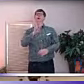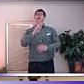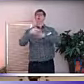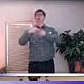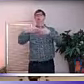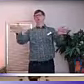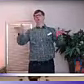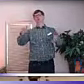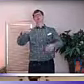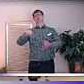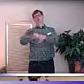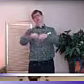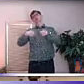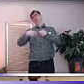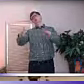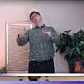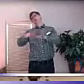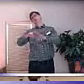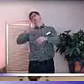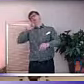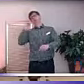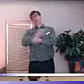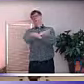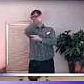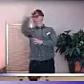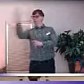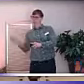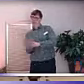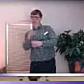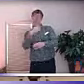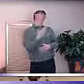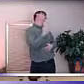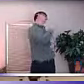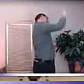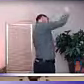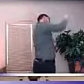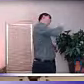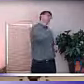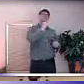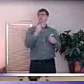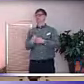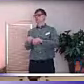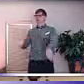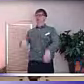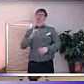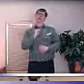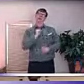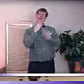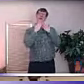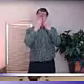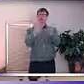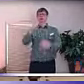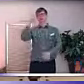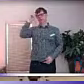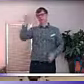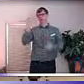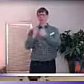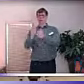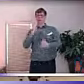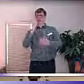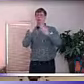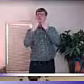open, in experiencing all of God's gifts. And so I give thanks for it. I am